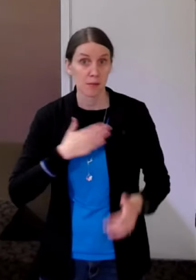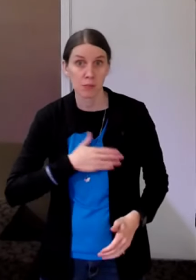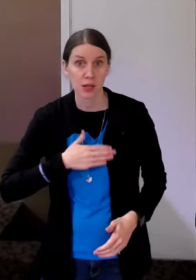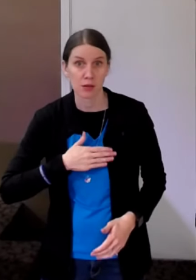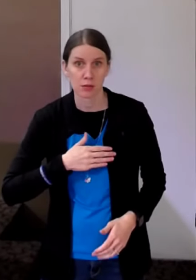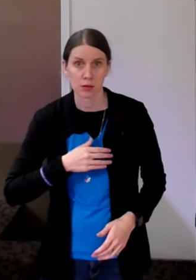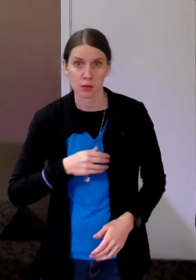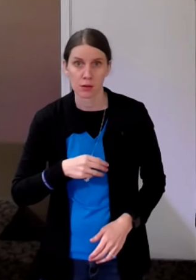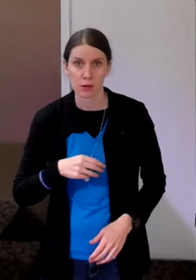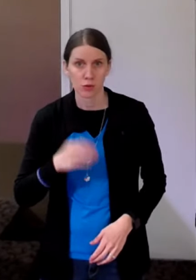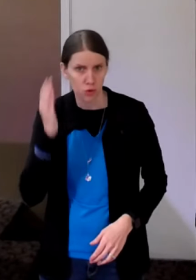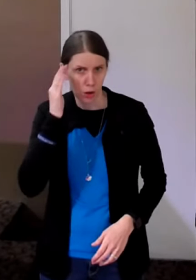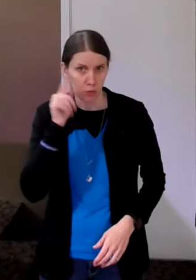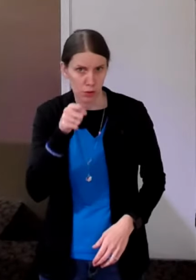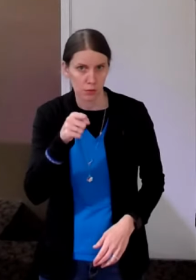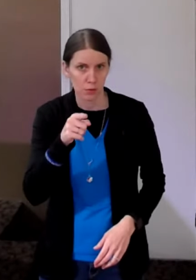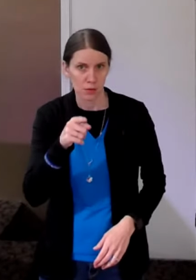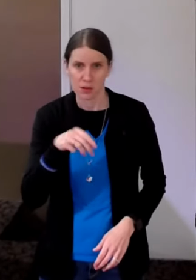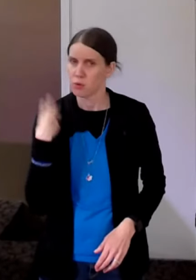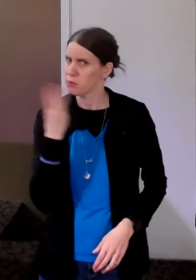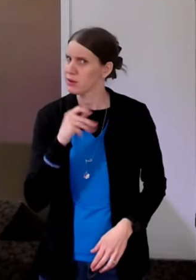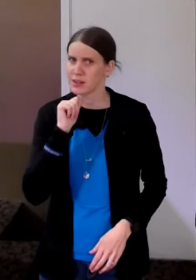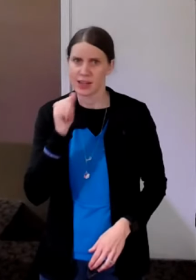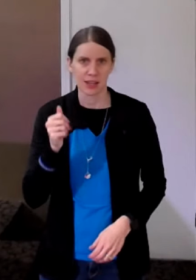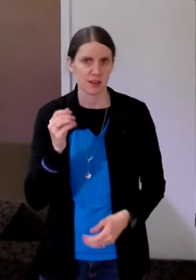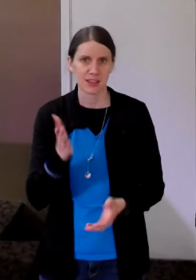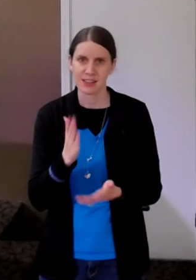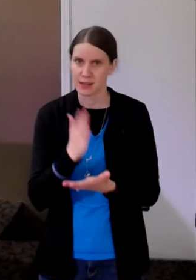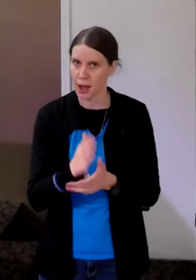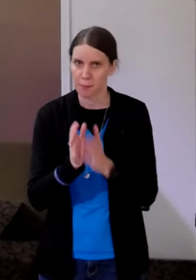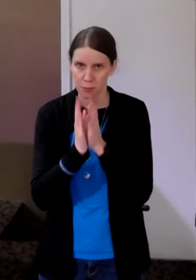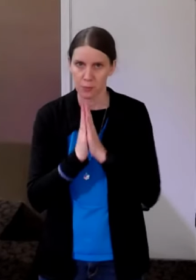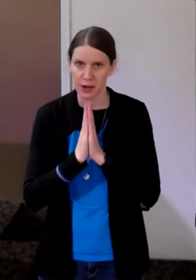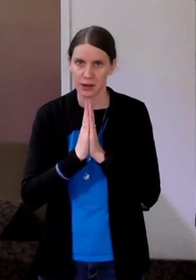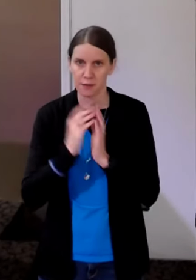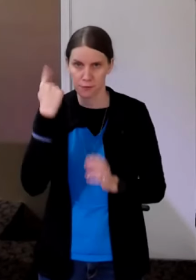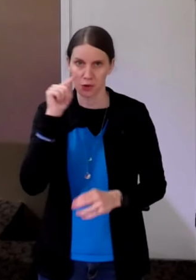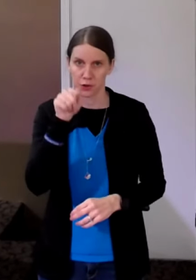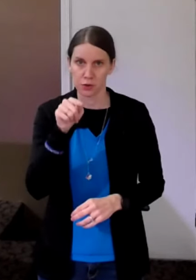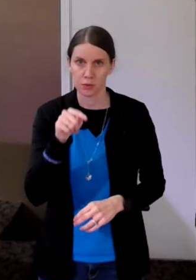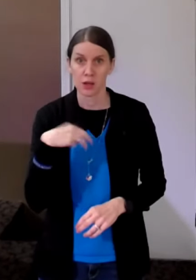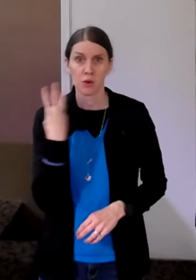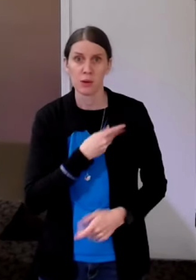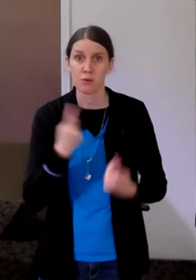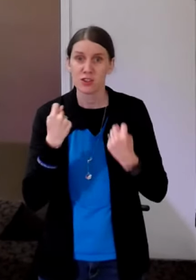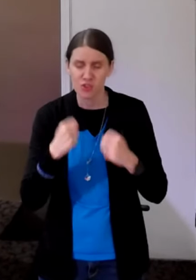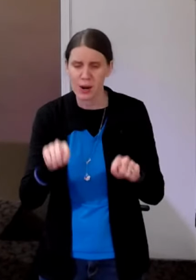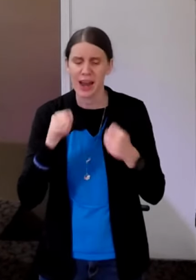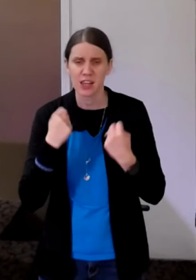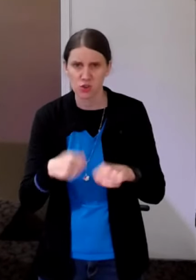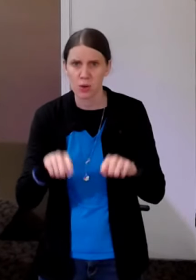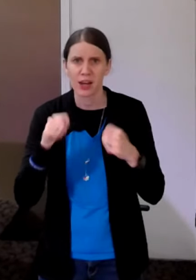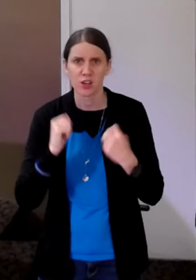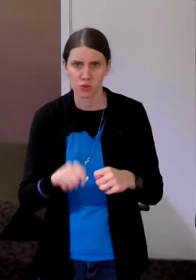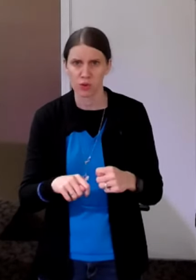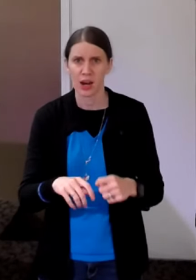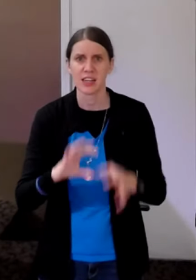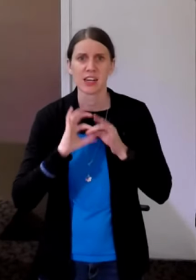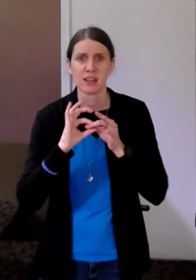not going to stop praying for you. And at every opportunity we have, we're going to continue to reach out to you. And if somebody invited you here